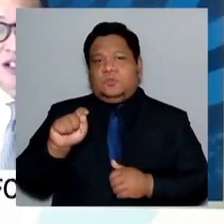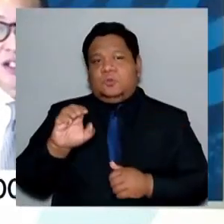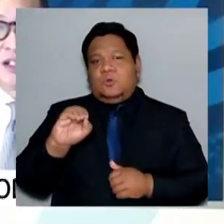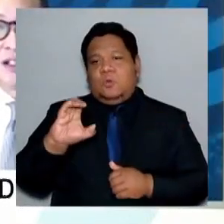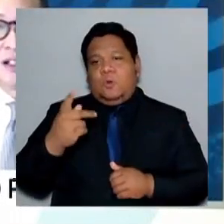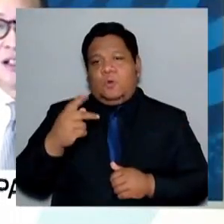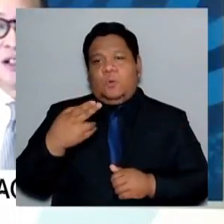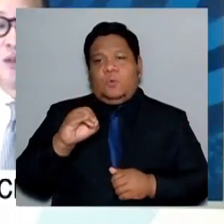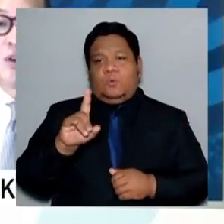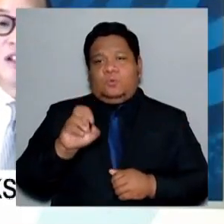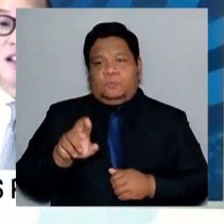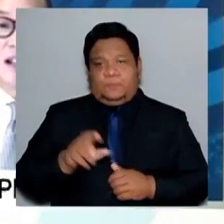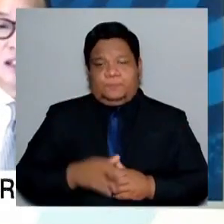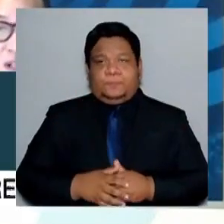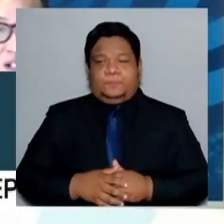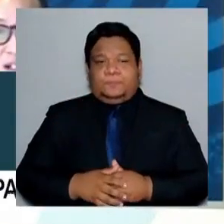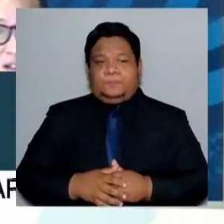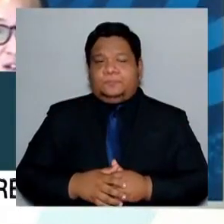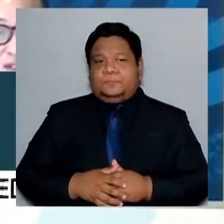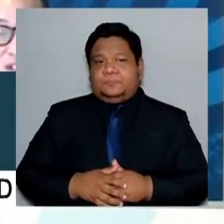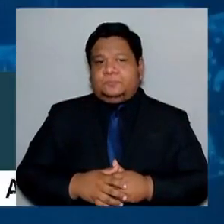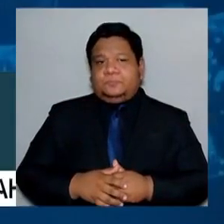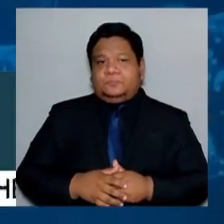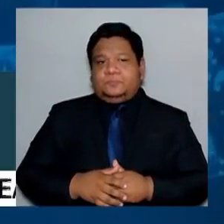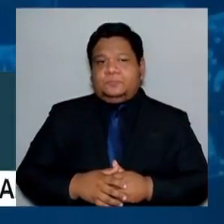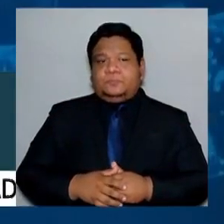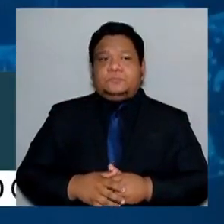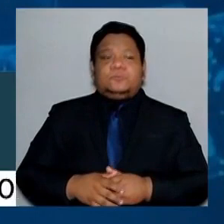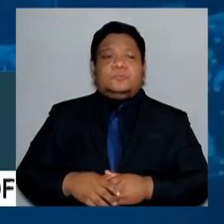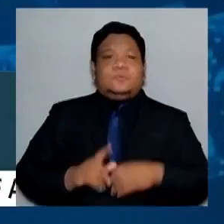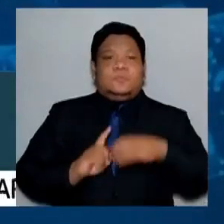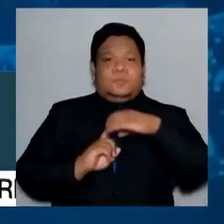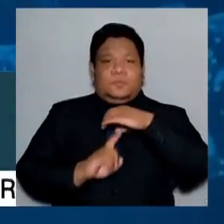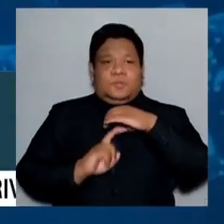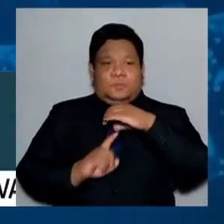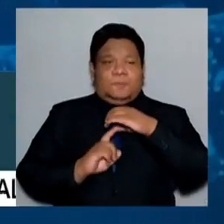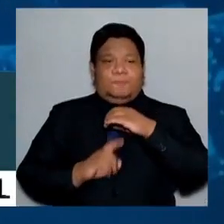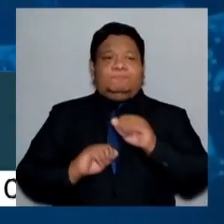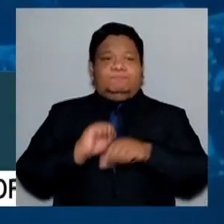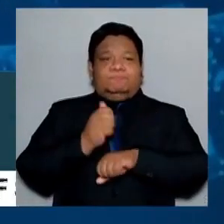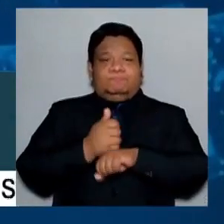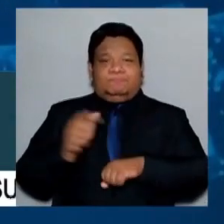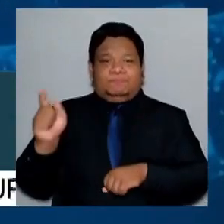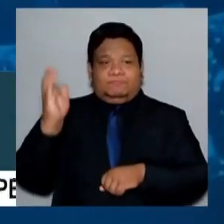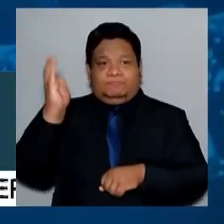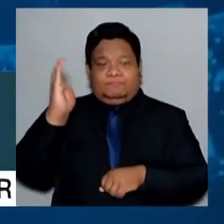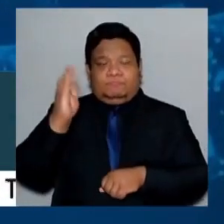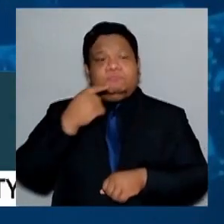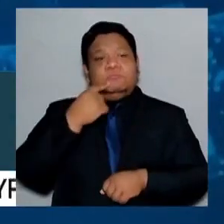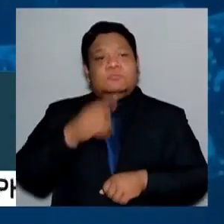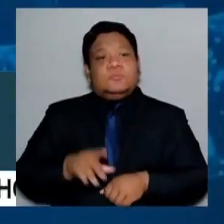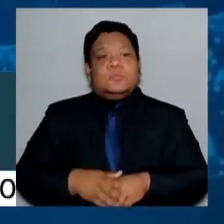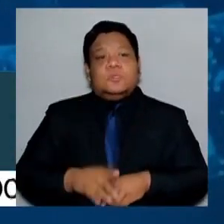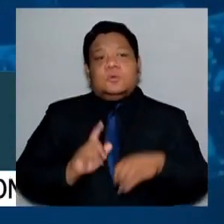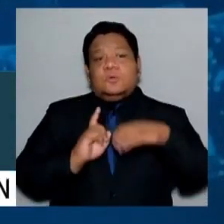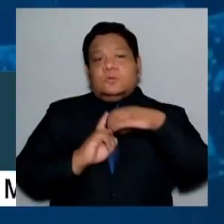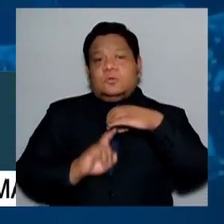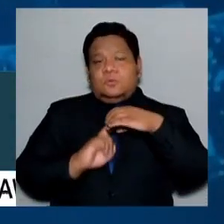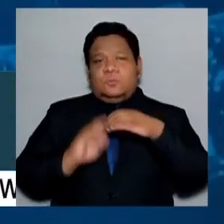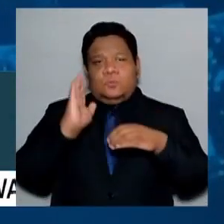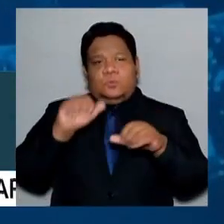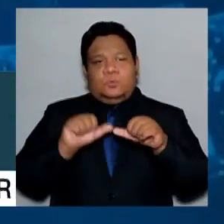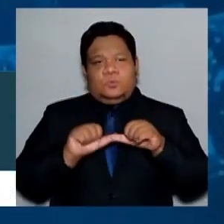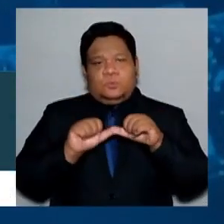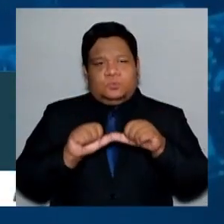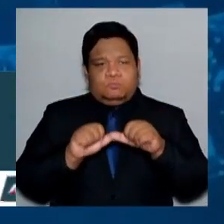ABS-CBN held its annual stockholders meeting with company president Carlos Katigvac, saying that ABS-CBN will continue to seek partners